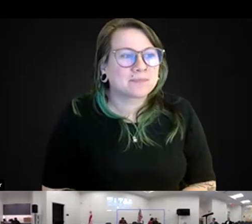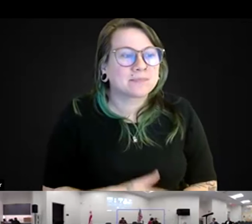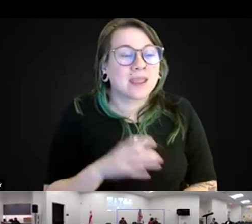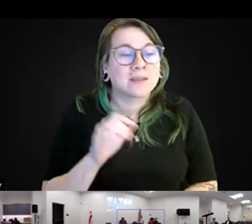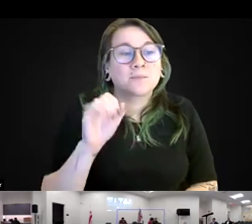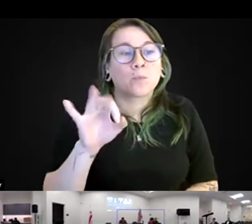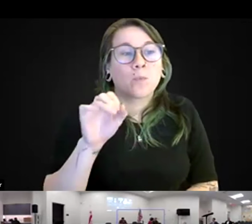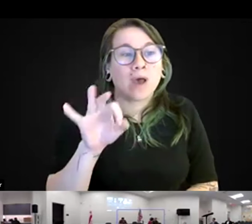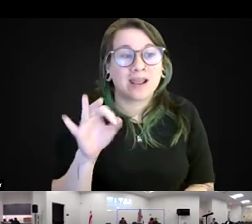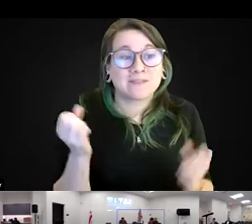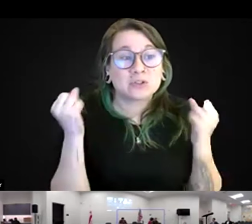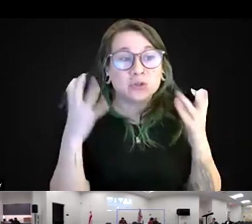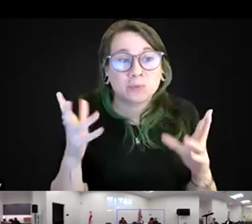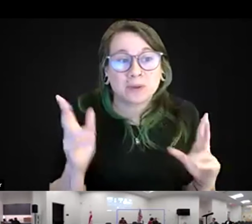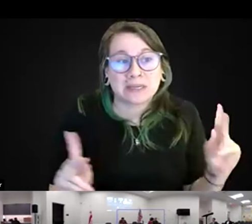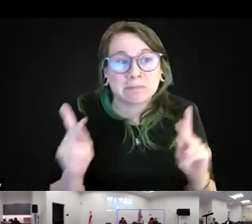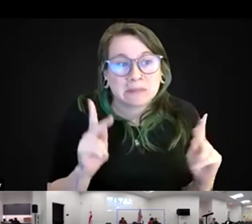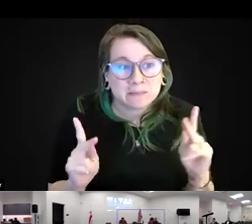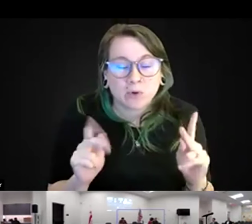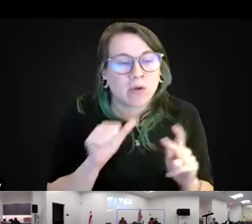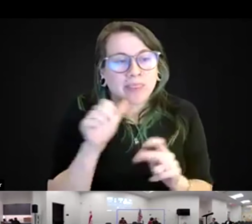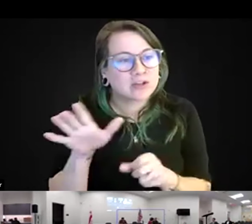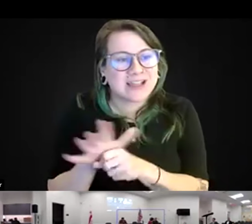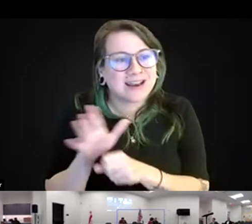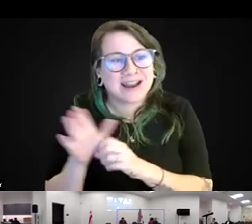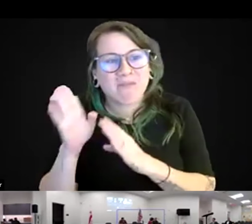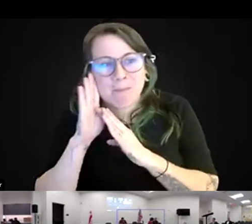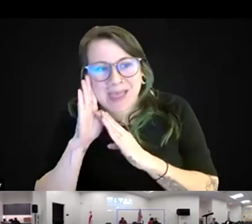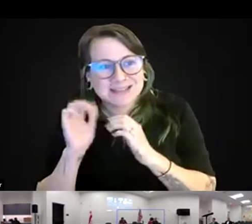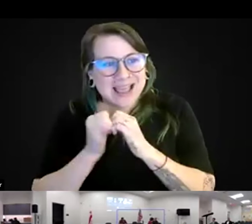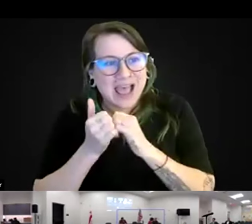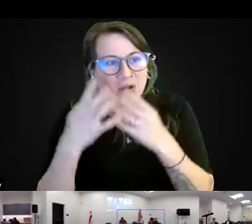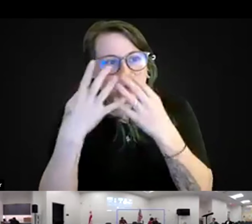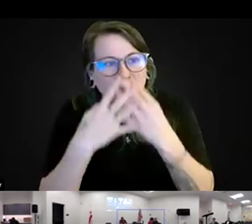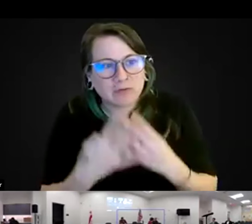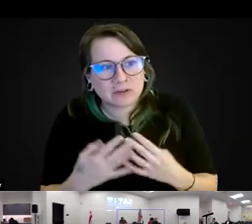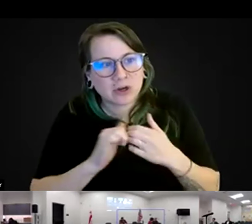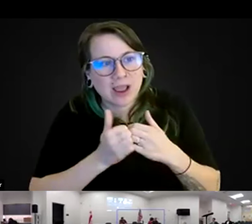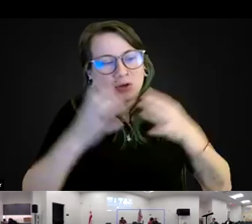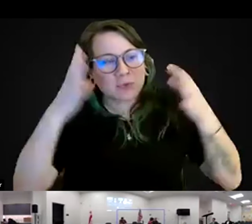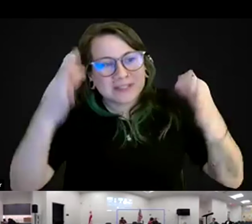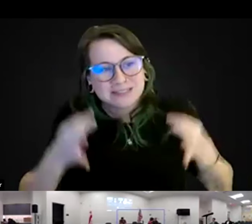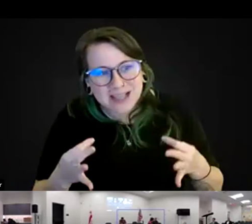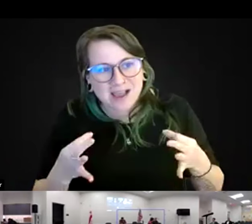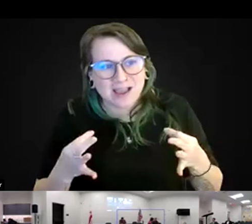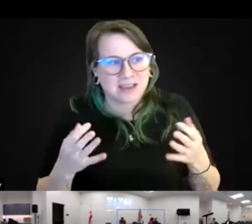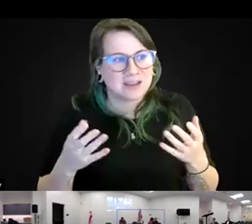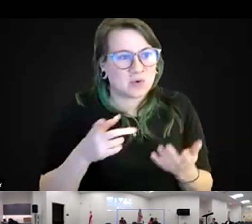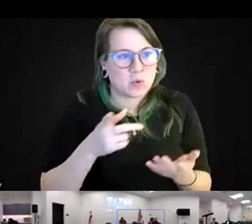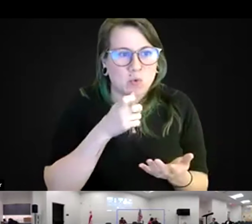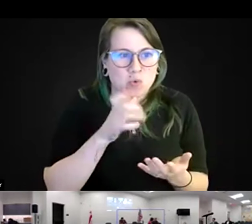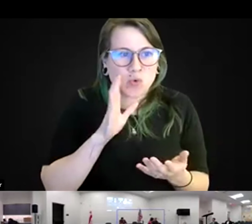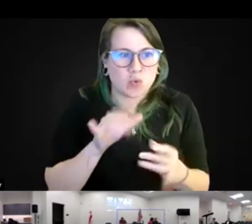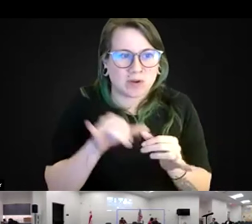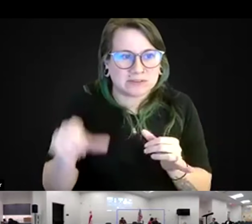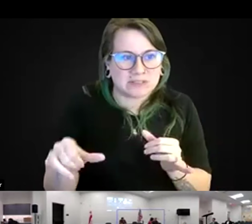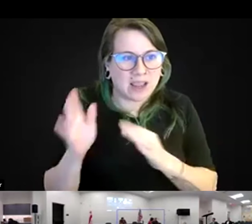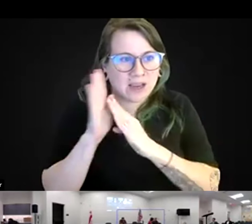if you too many people and not enough beds? And like, how do you decide who gets the